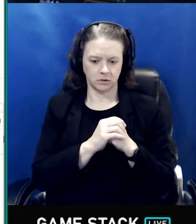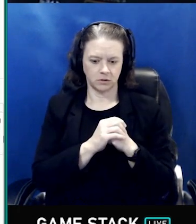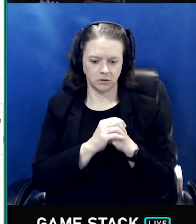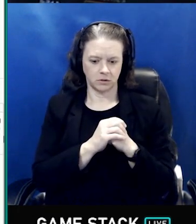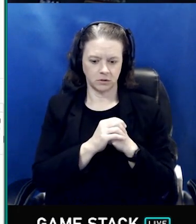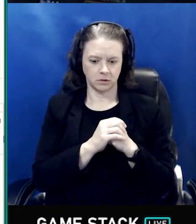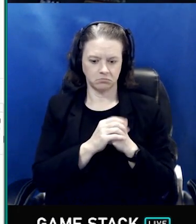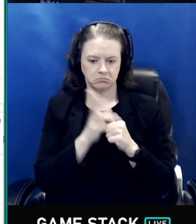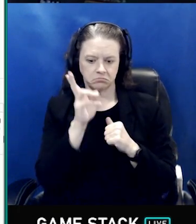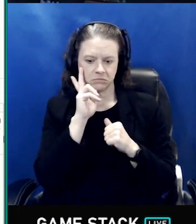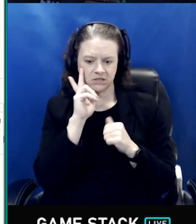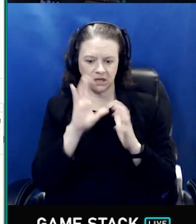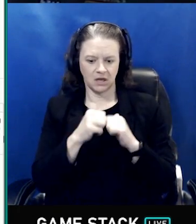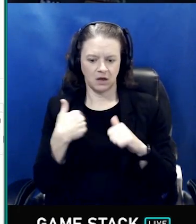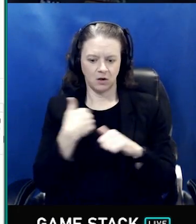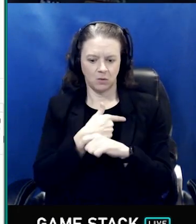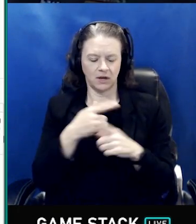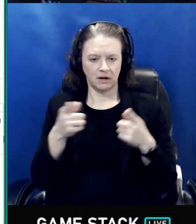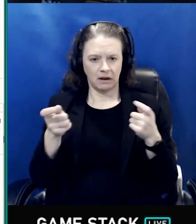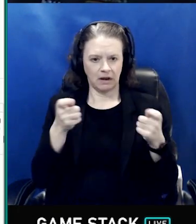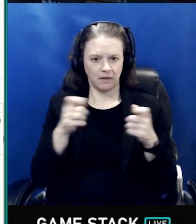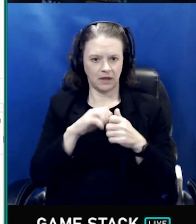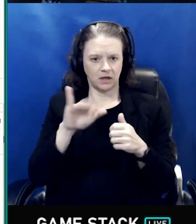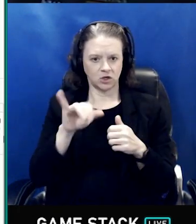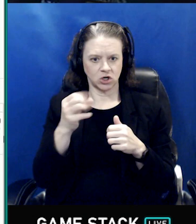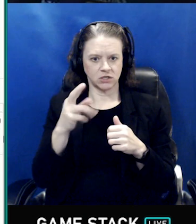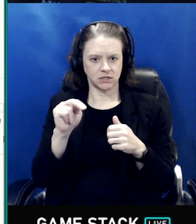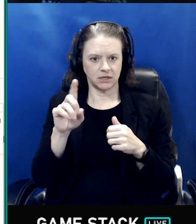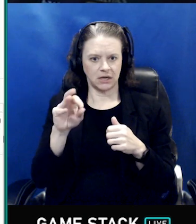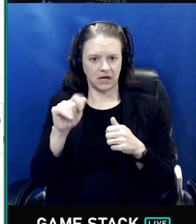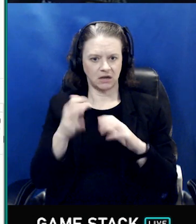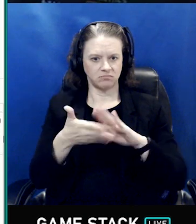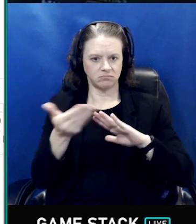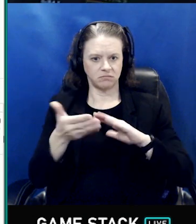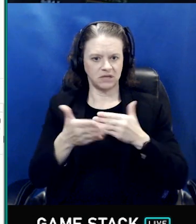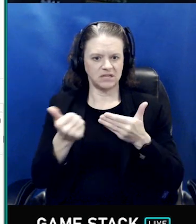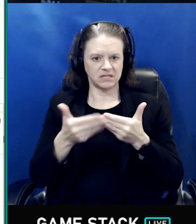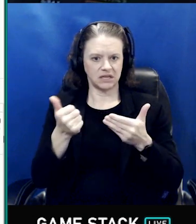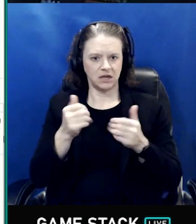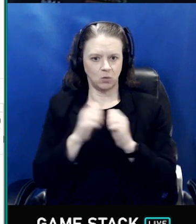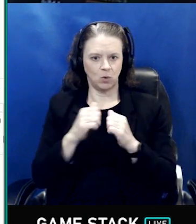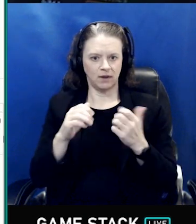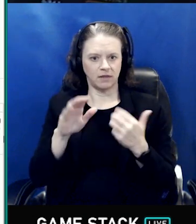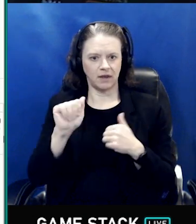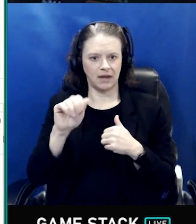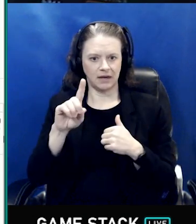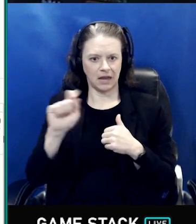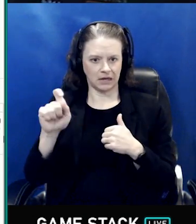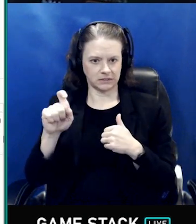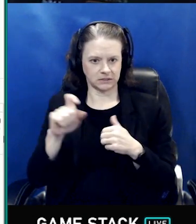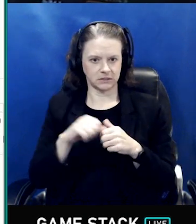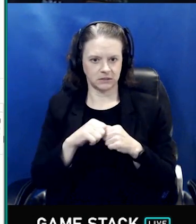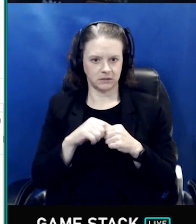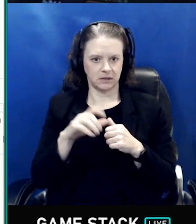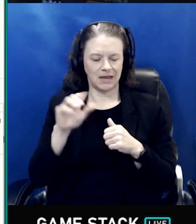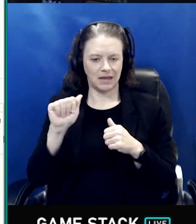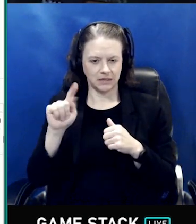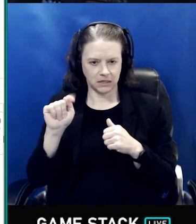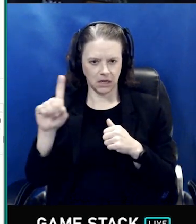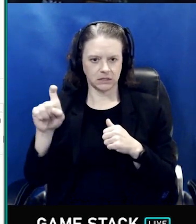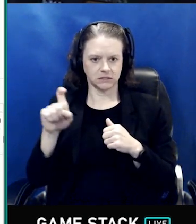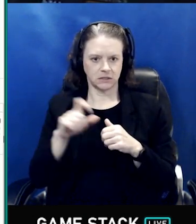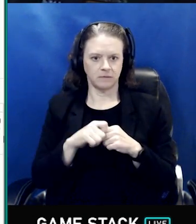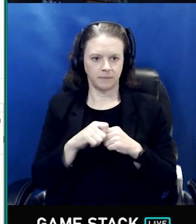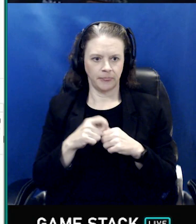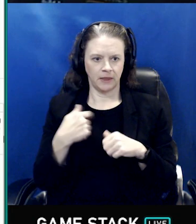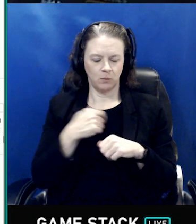Let's see how we can handle this JSON data with ease in ADX. In ADX, you can use crystal query language to